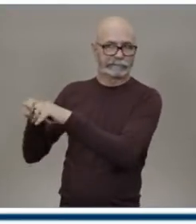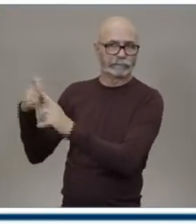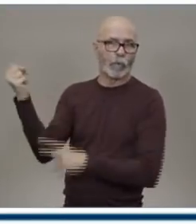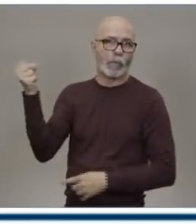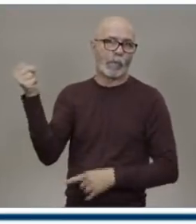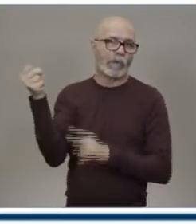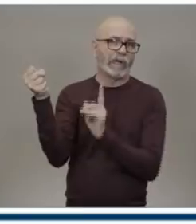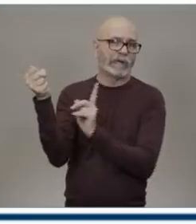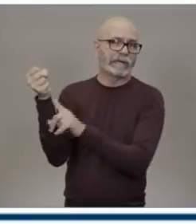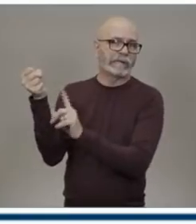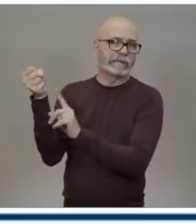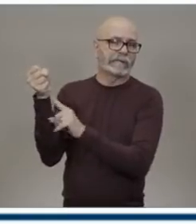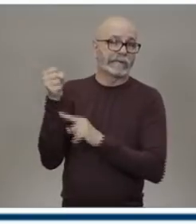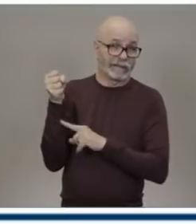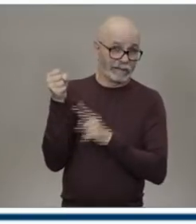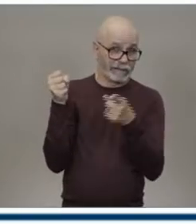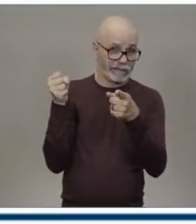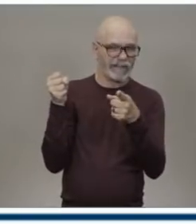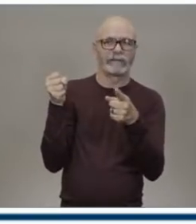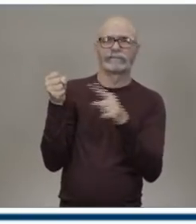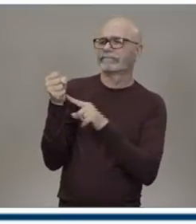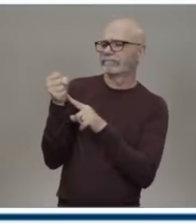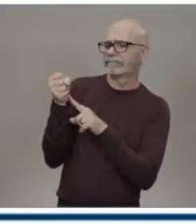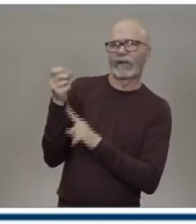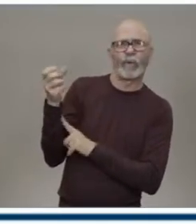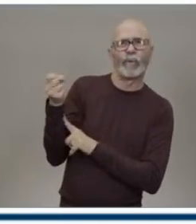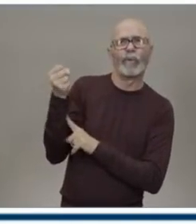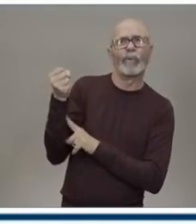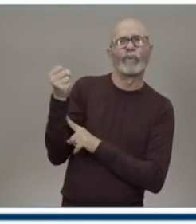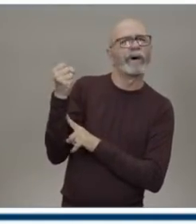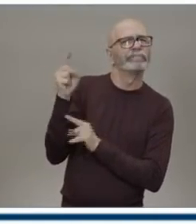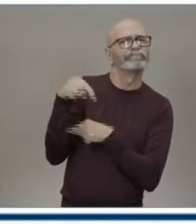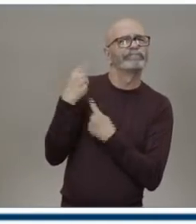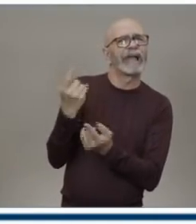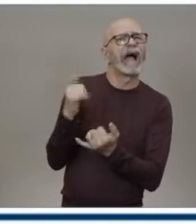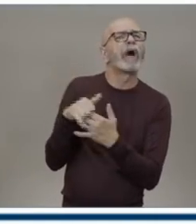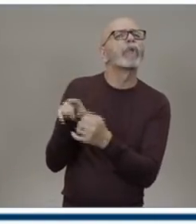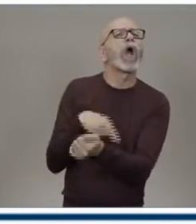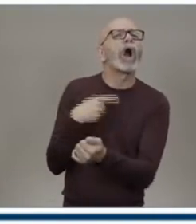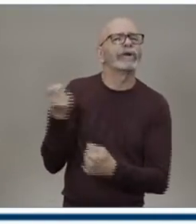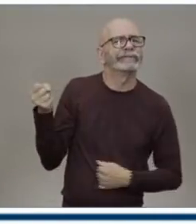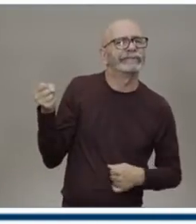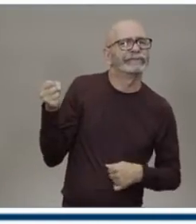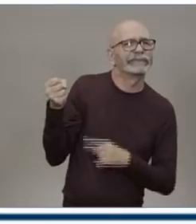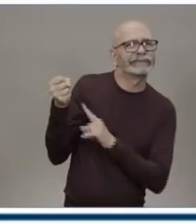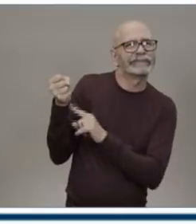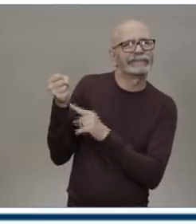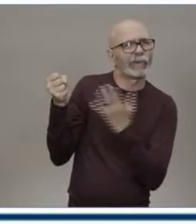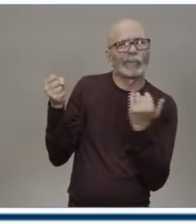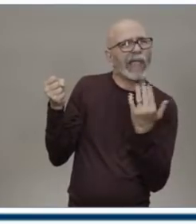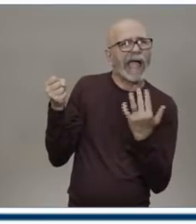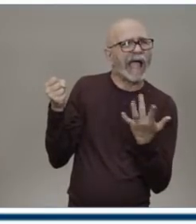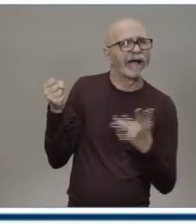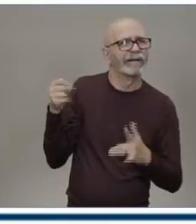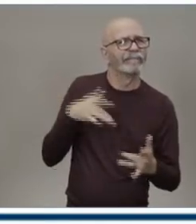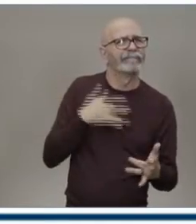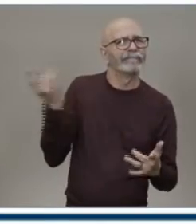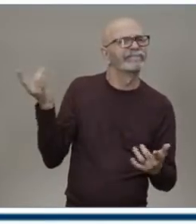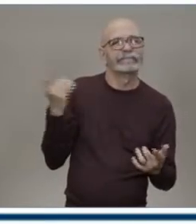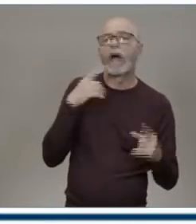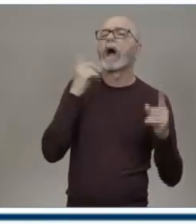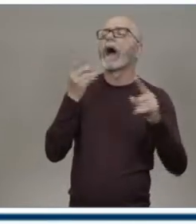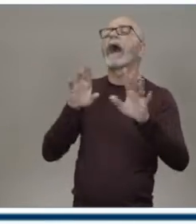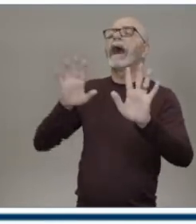for how long was the pause, and why did this happen? Pause was from the 24th to the